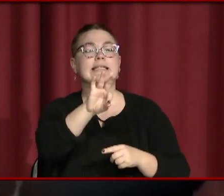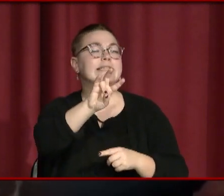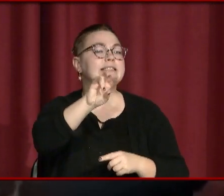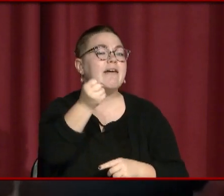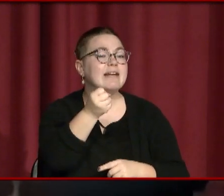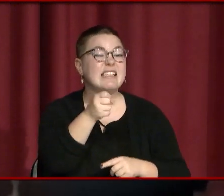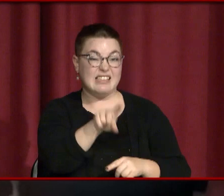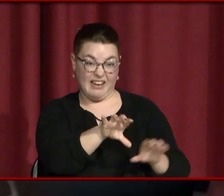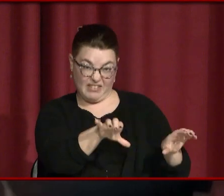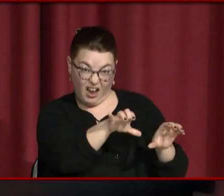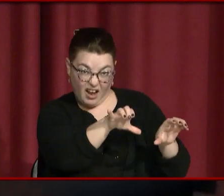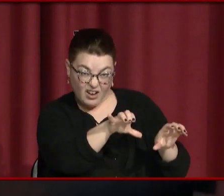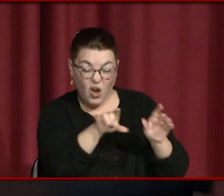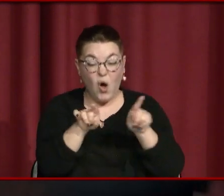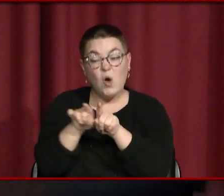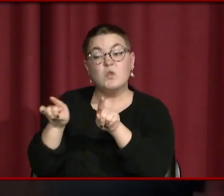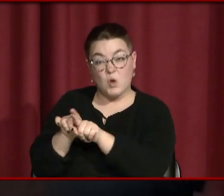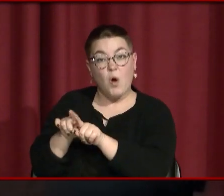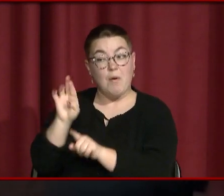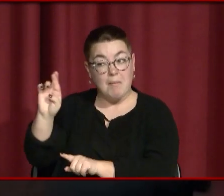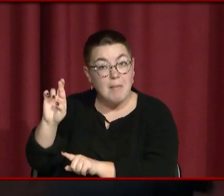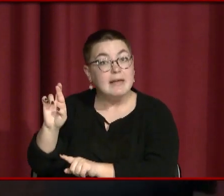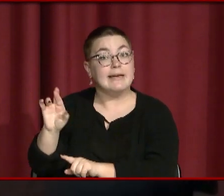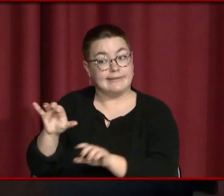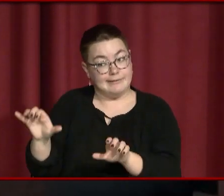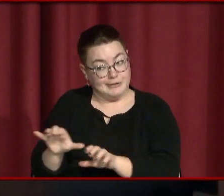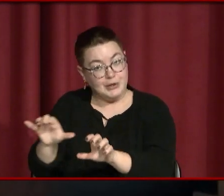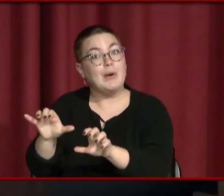when they've done it. At the end of the day,